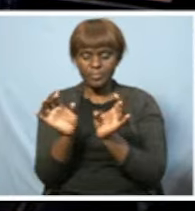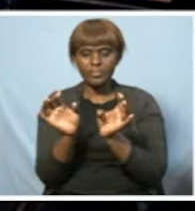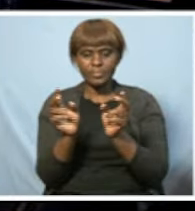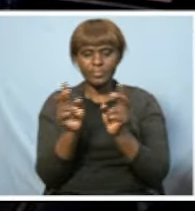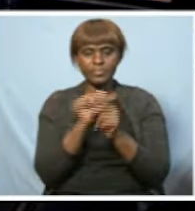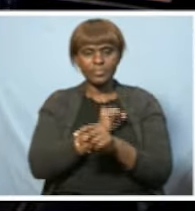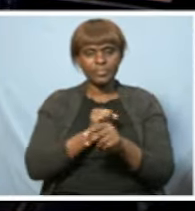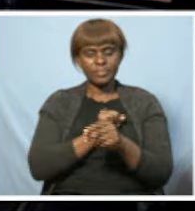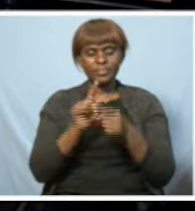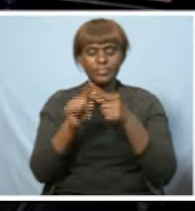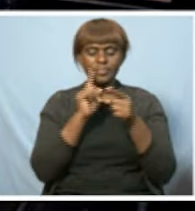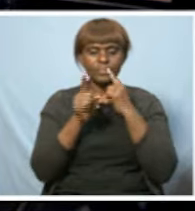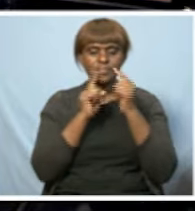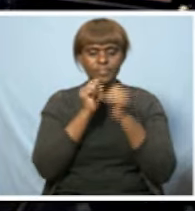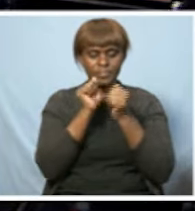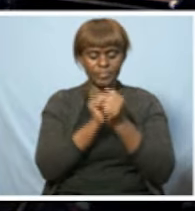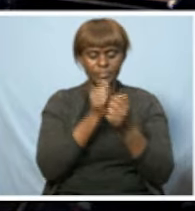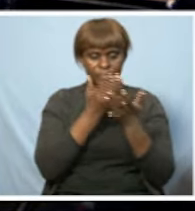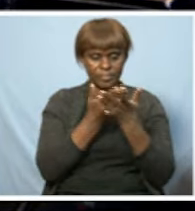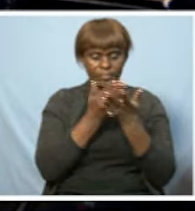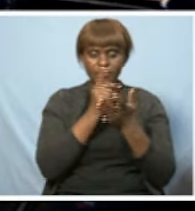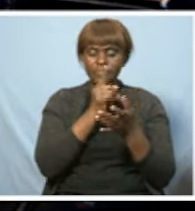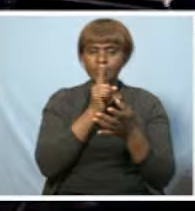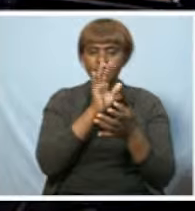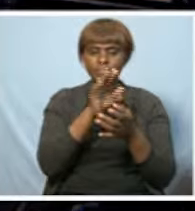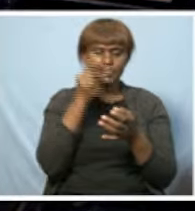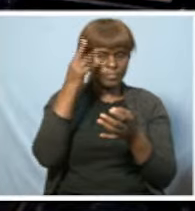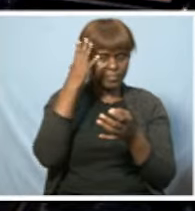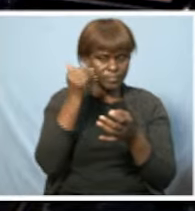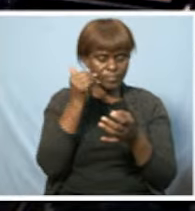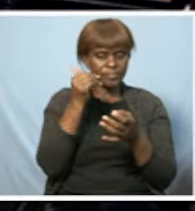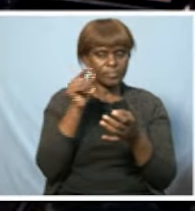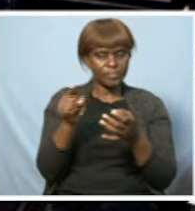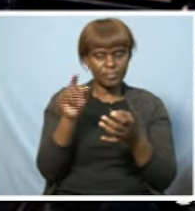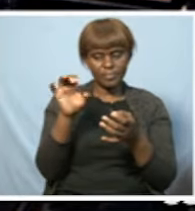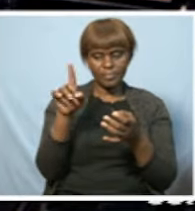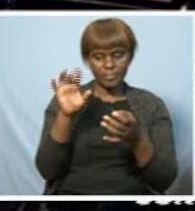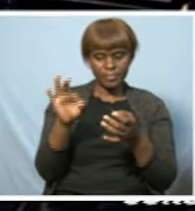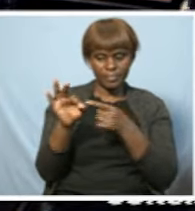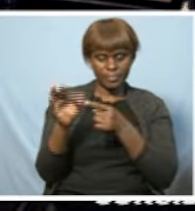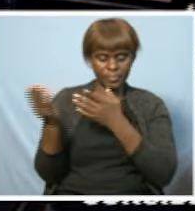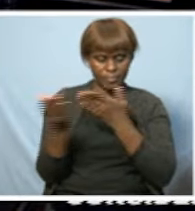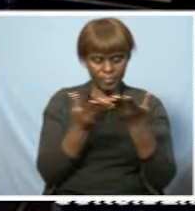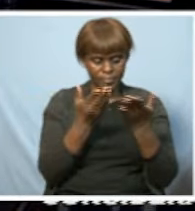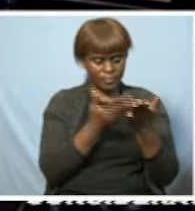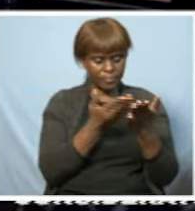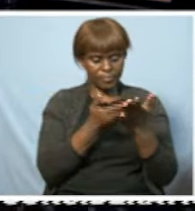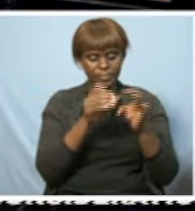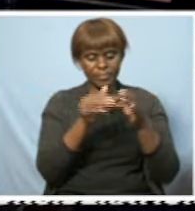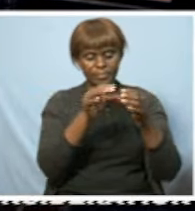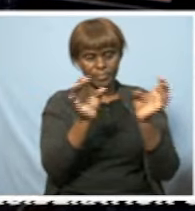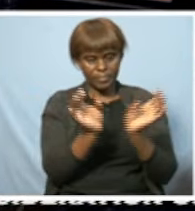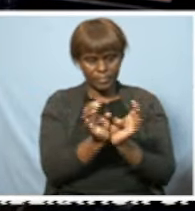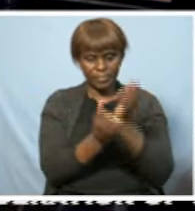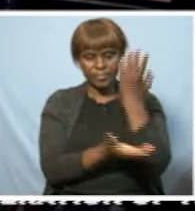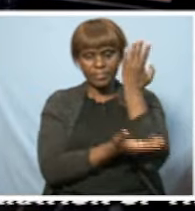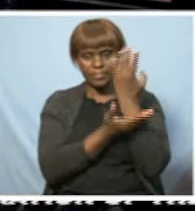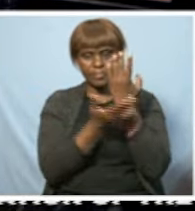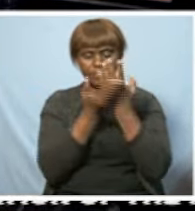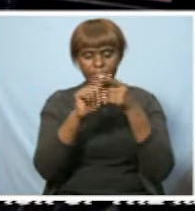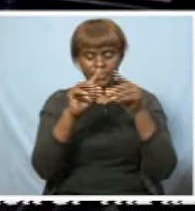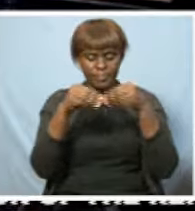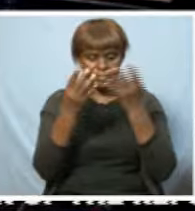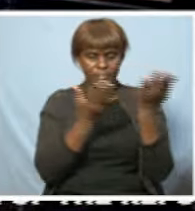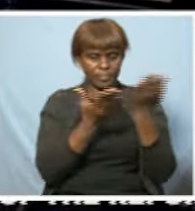to mention this, Chair, but really the reason why CDF was brought in these constituencies and enhanced is to provide a service